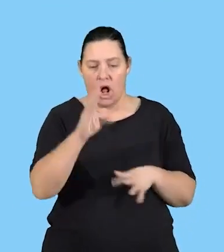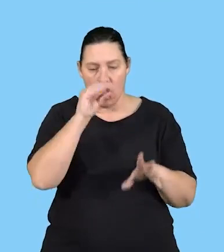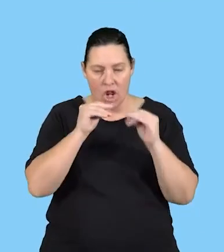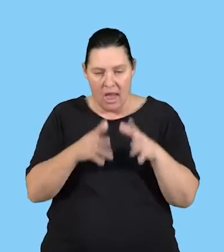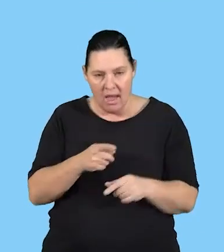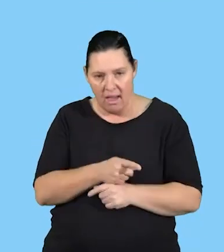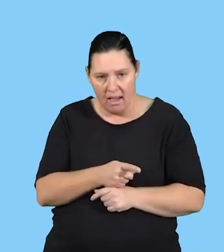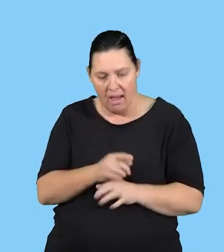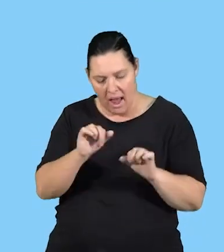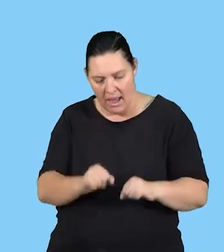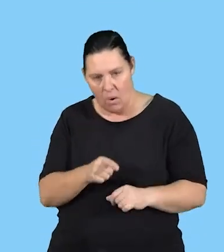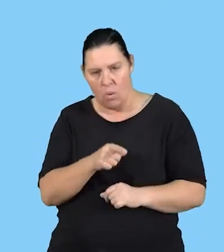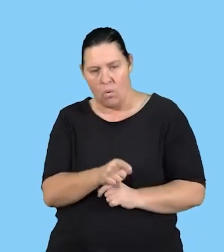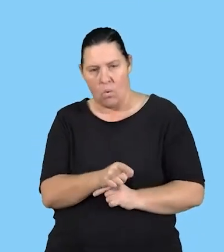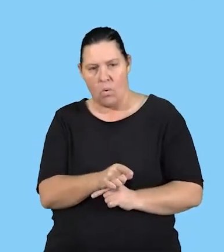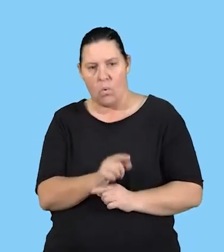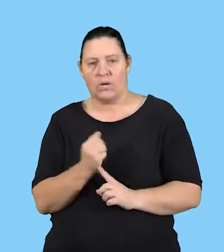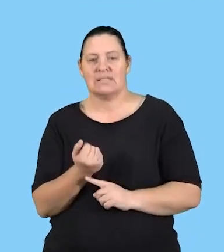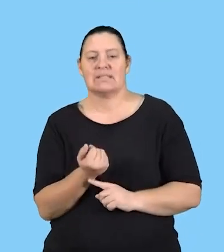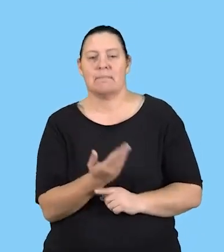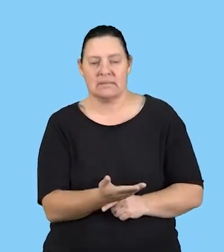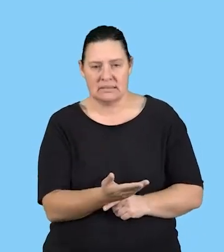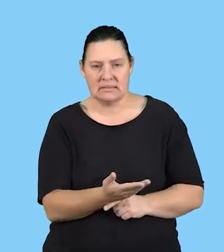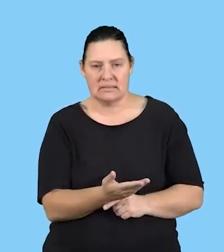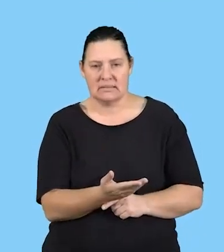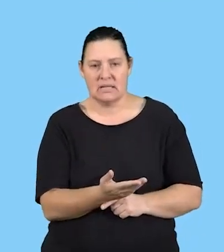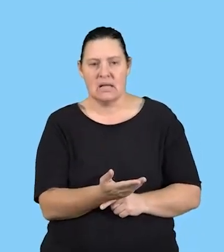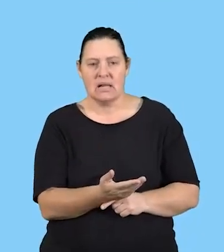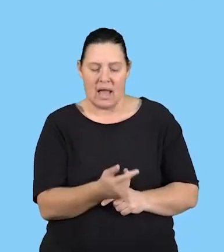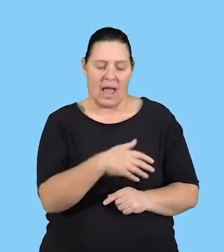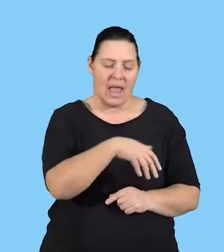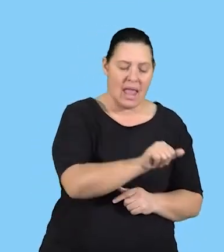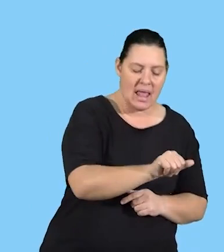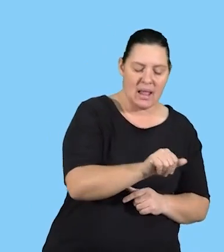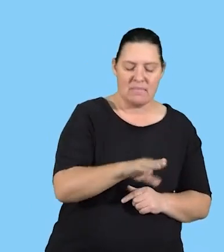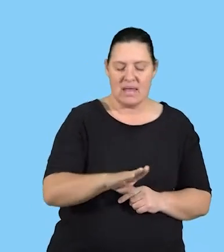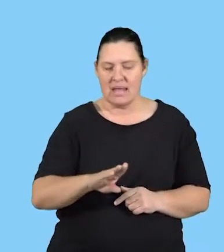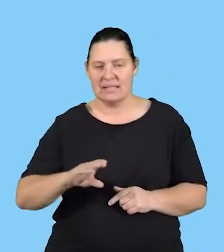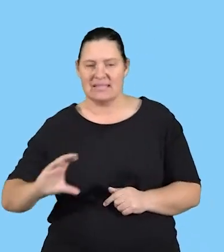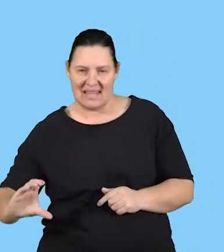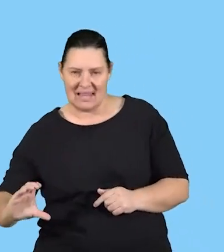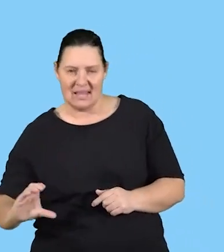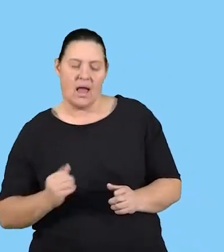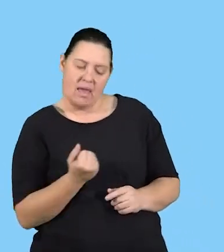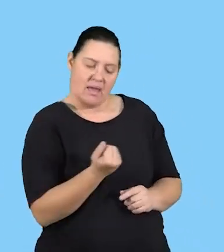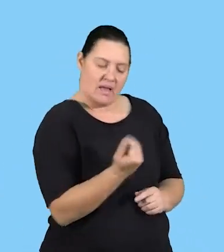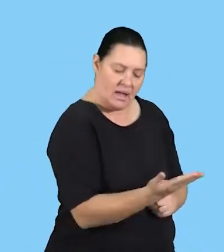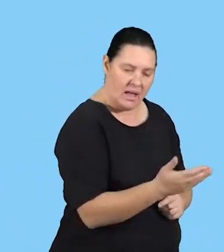or you allow learners to submit it according to sections in different sections or at different